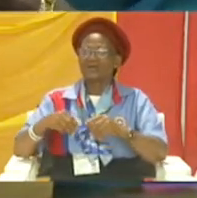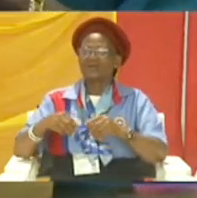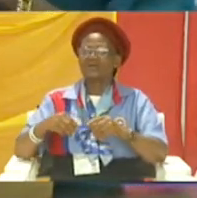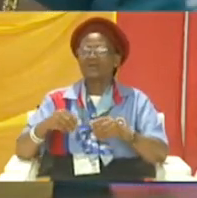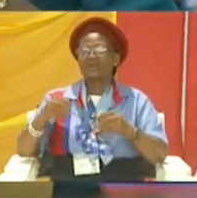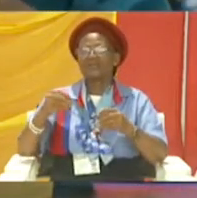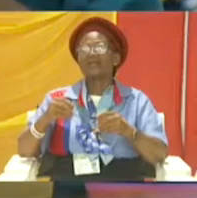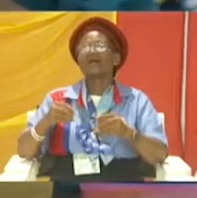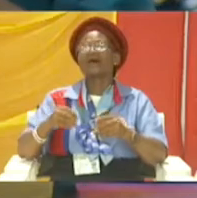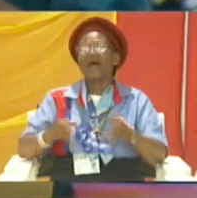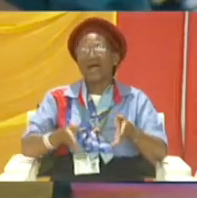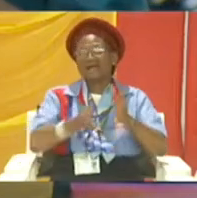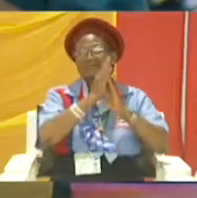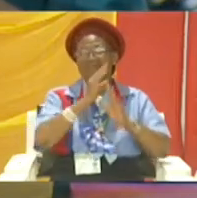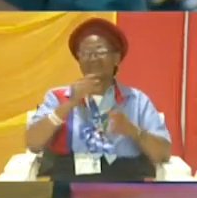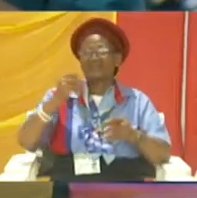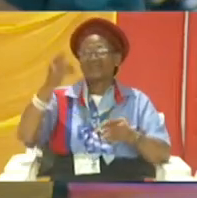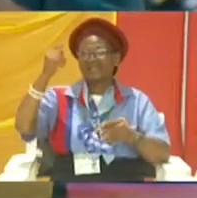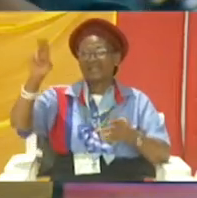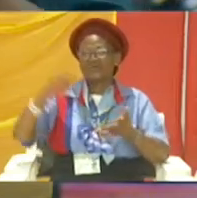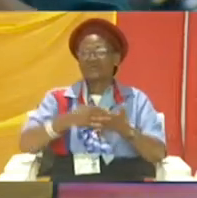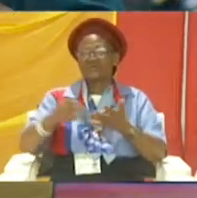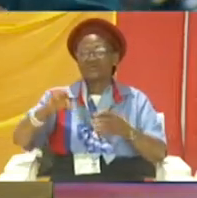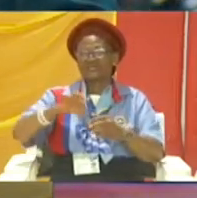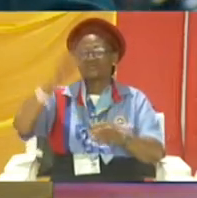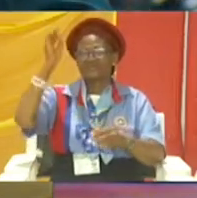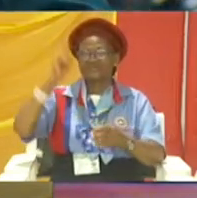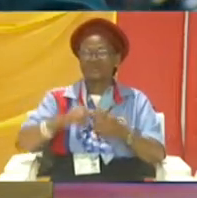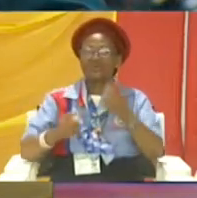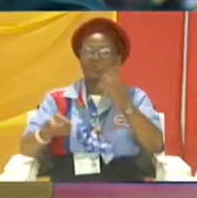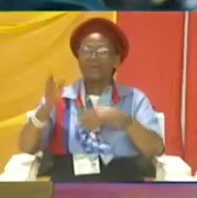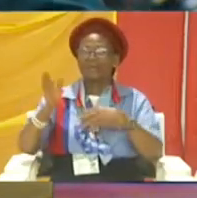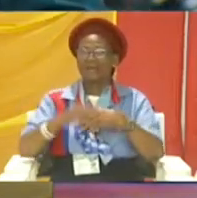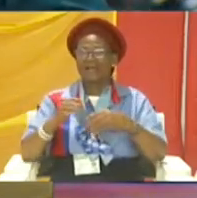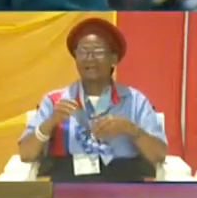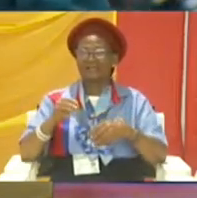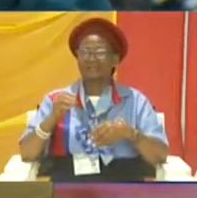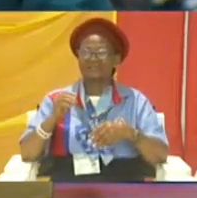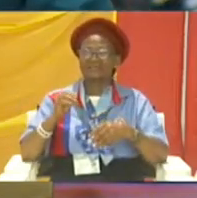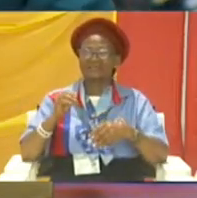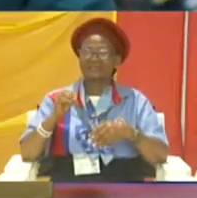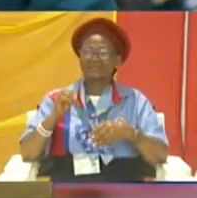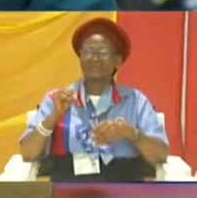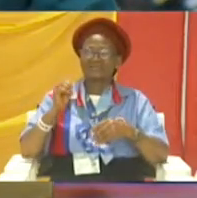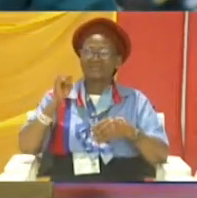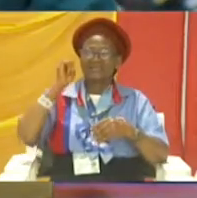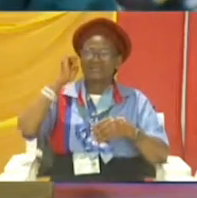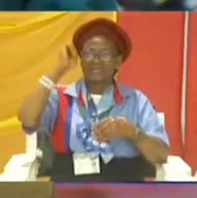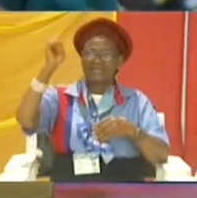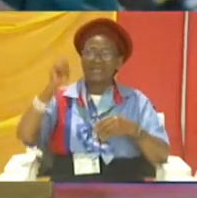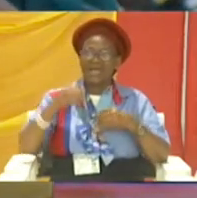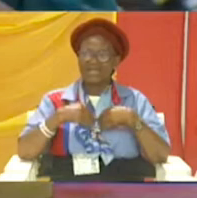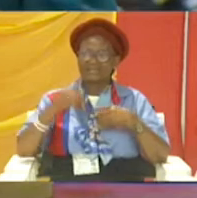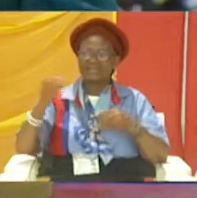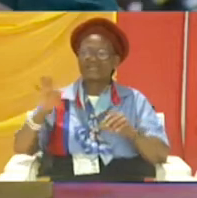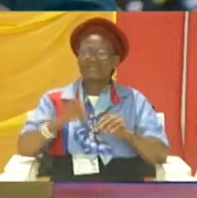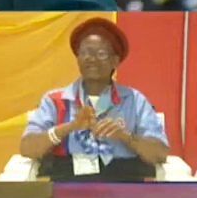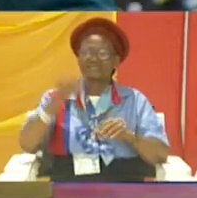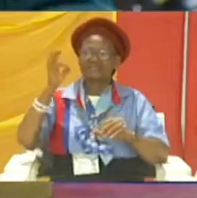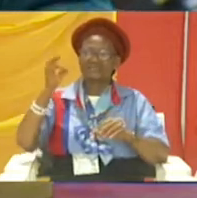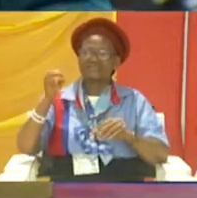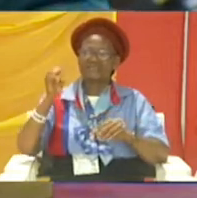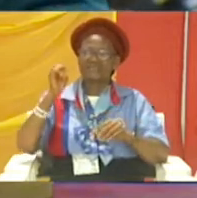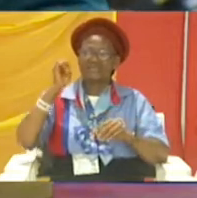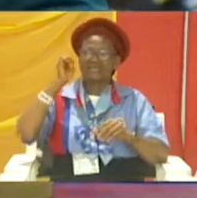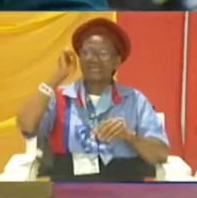Spirit. He had the Spirit. He